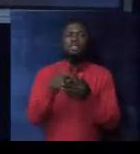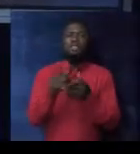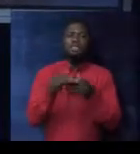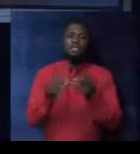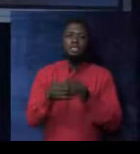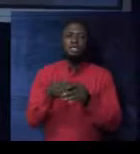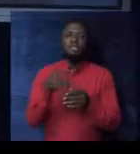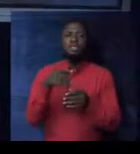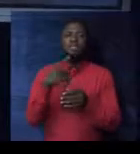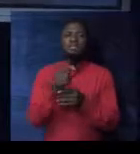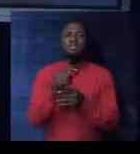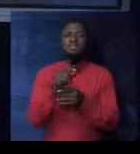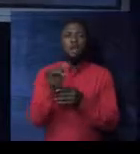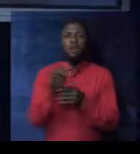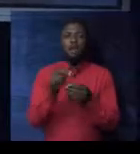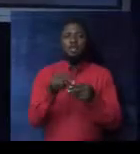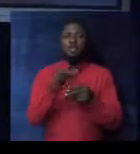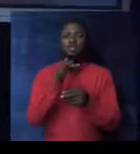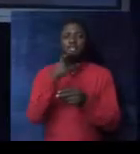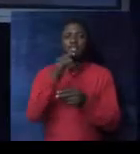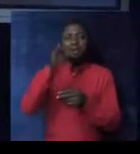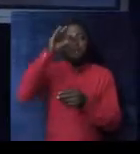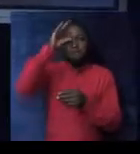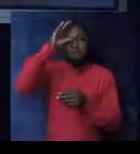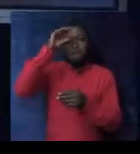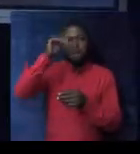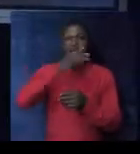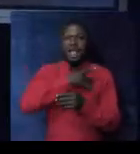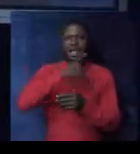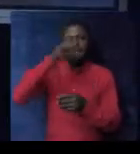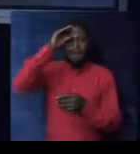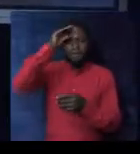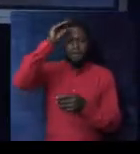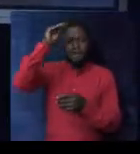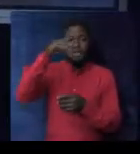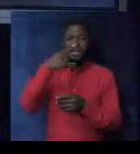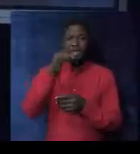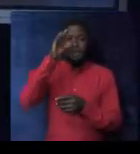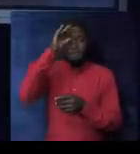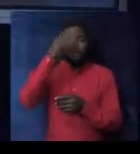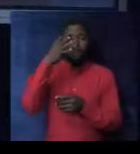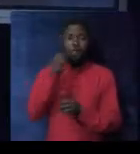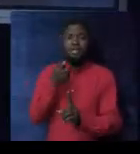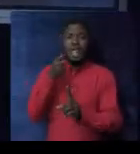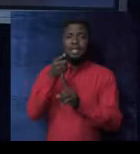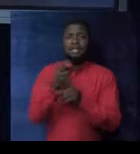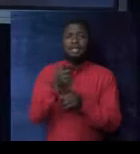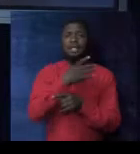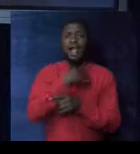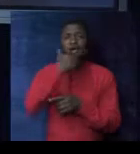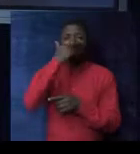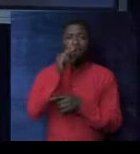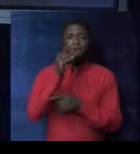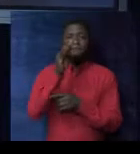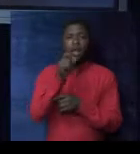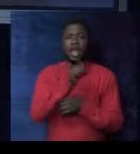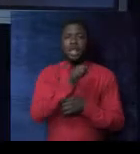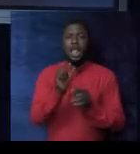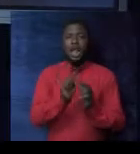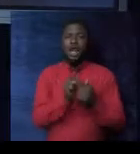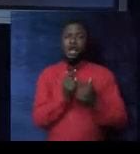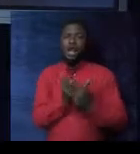sentence? Definitely it is boy and man. And the last one, the man was attacked and robbed